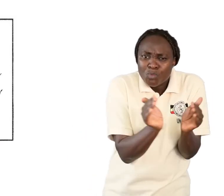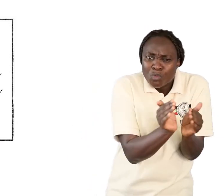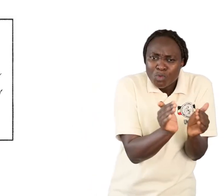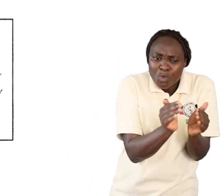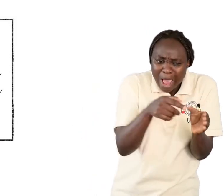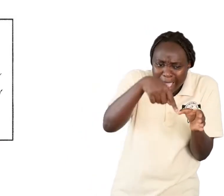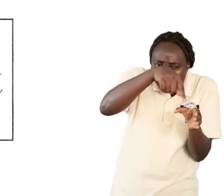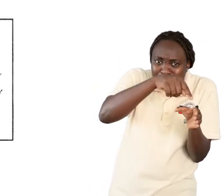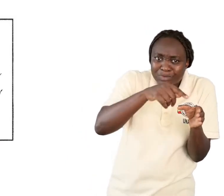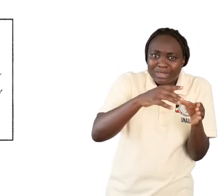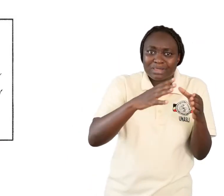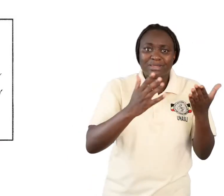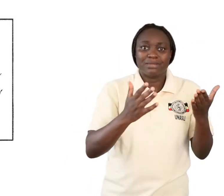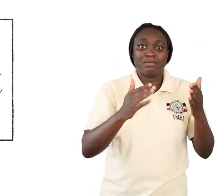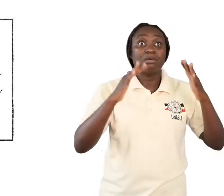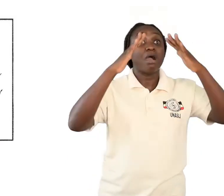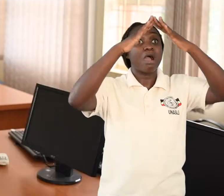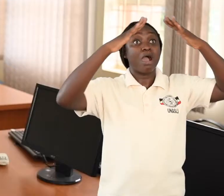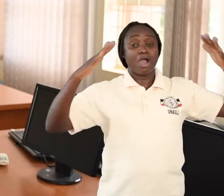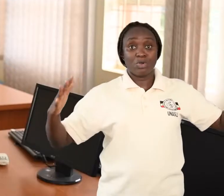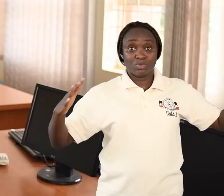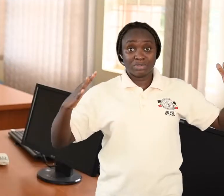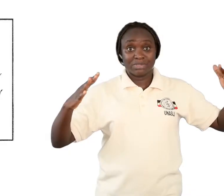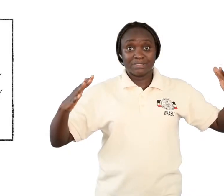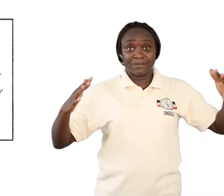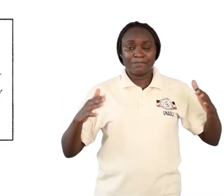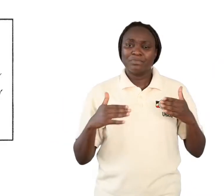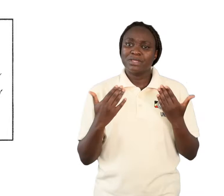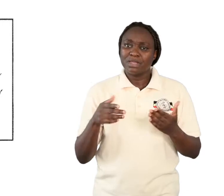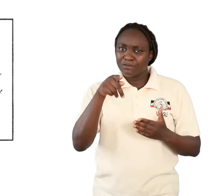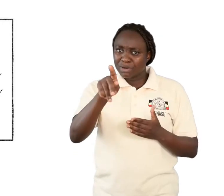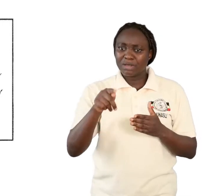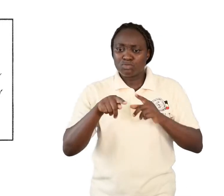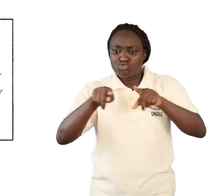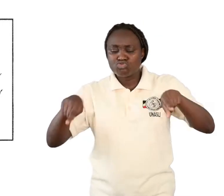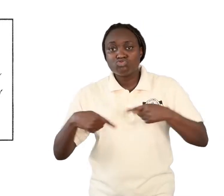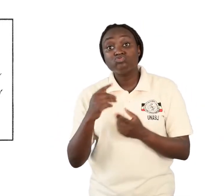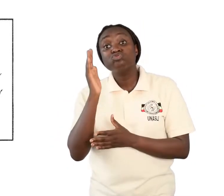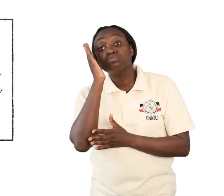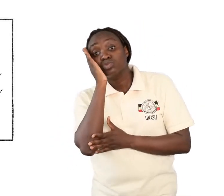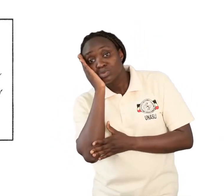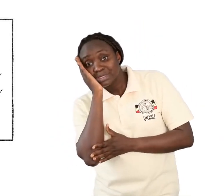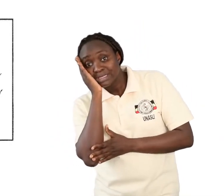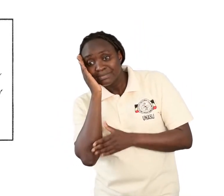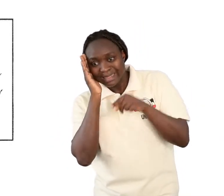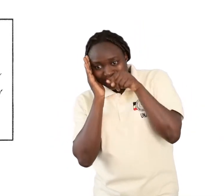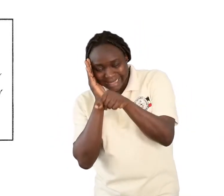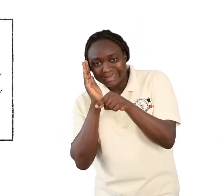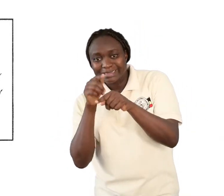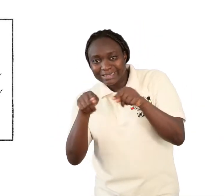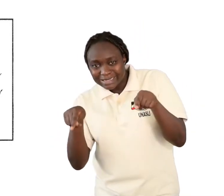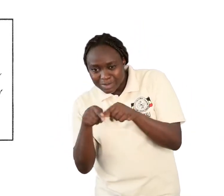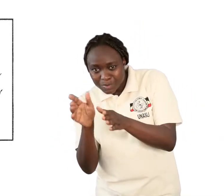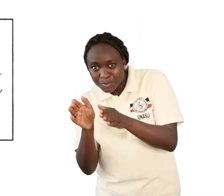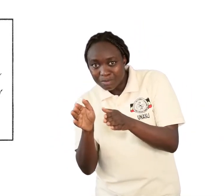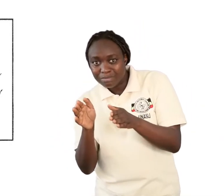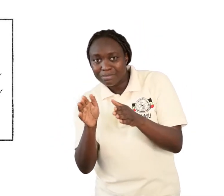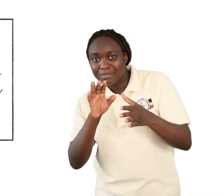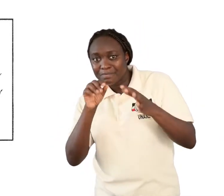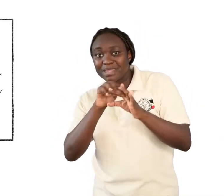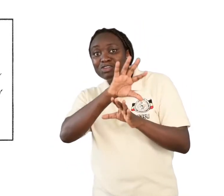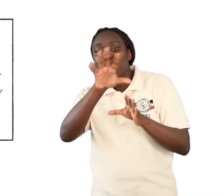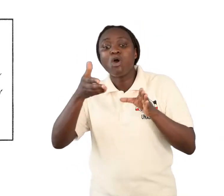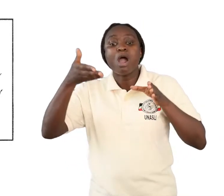in the big house. Your bedroom is a subset of